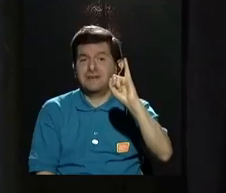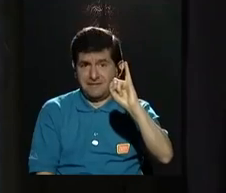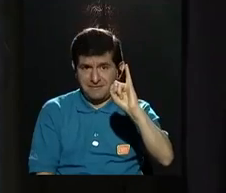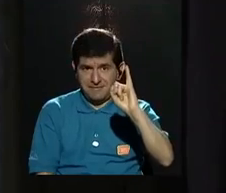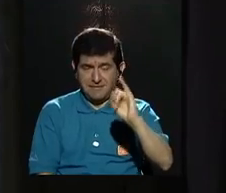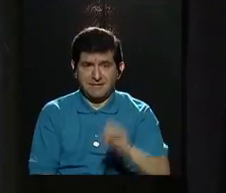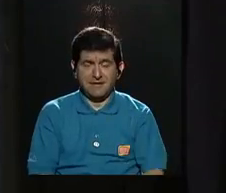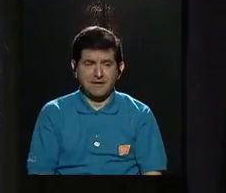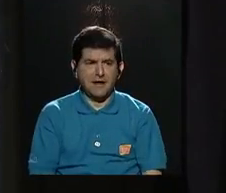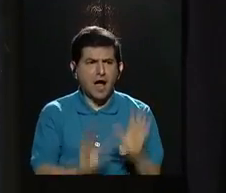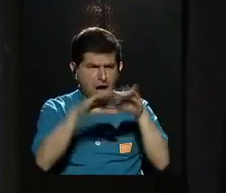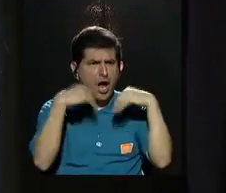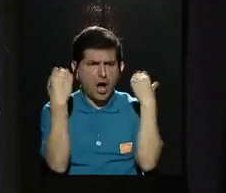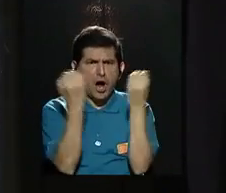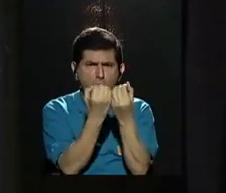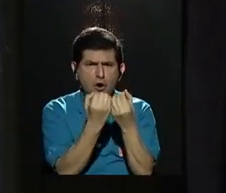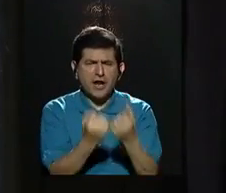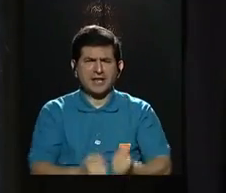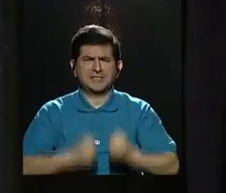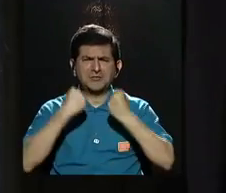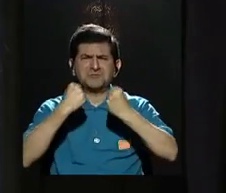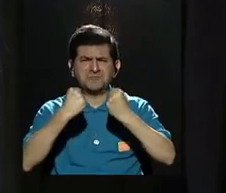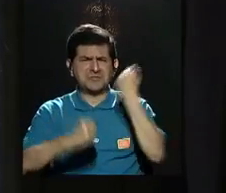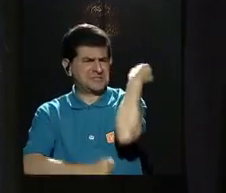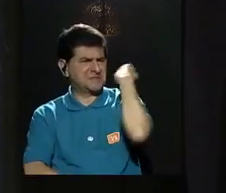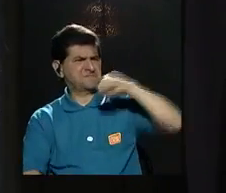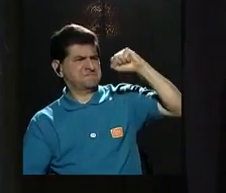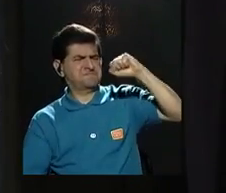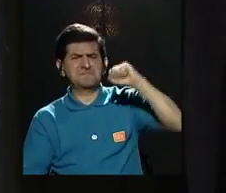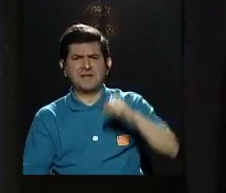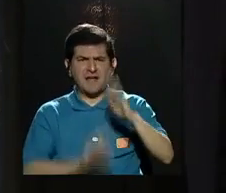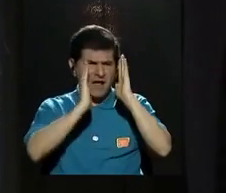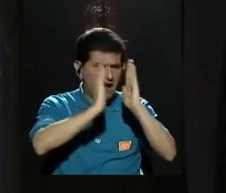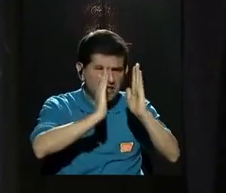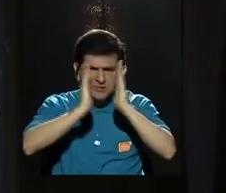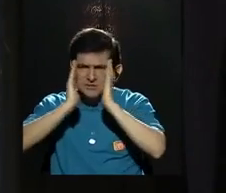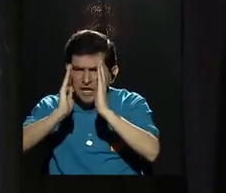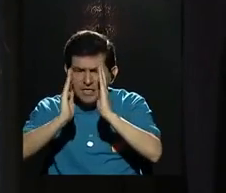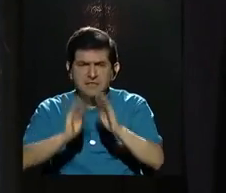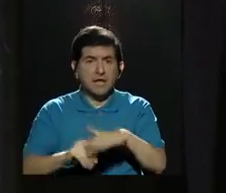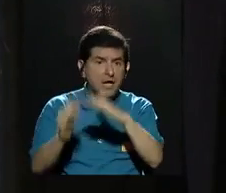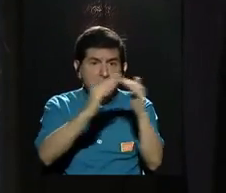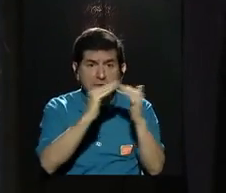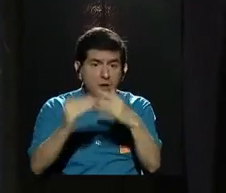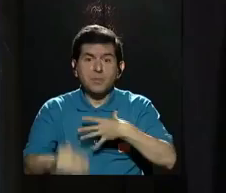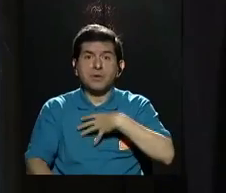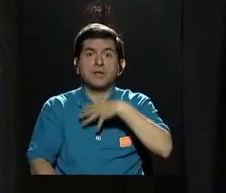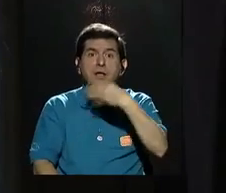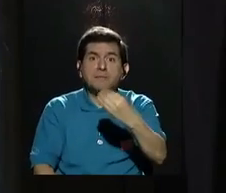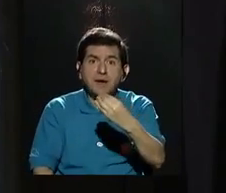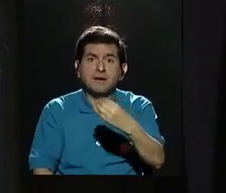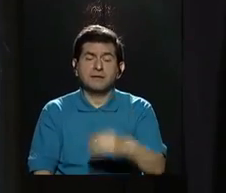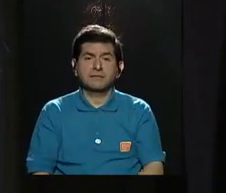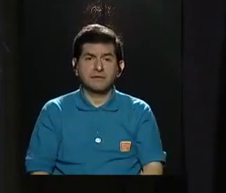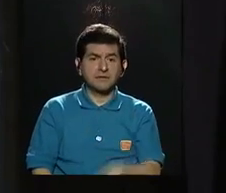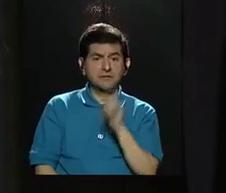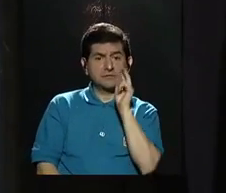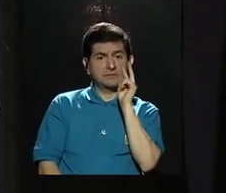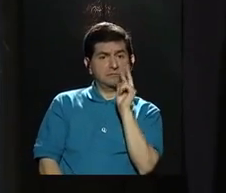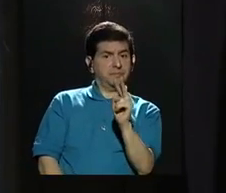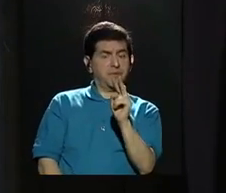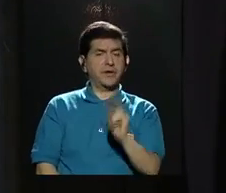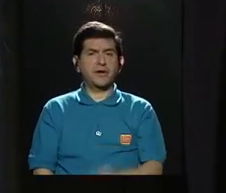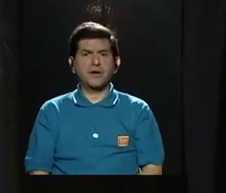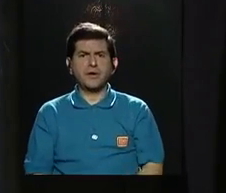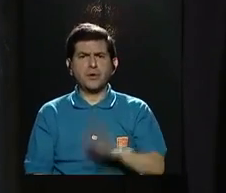devoted attention to those white communities that have seen their jobs and